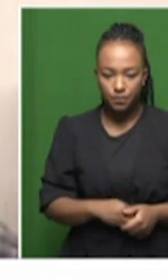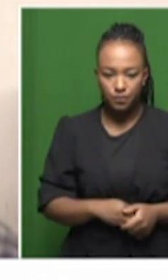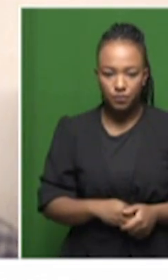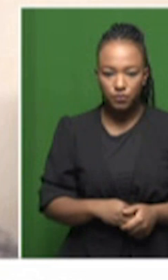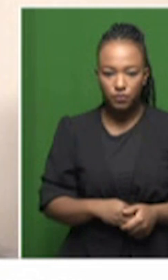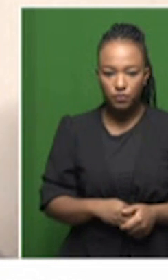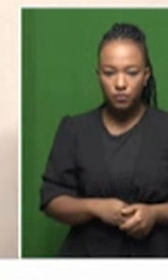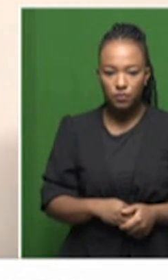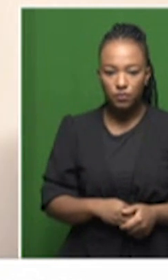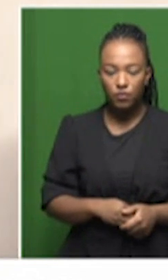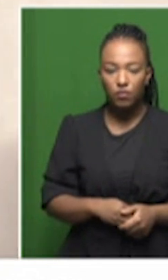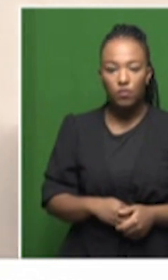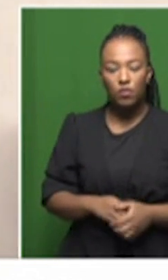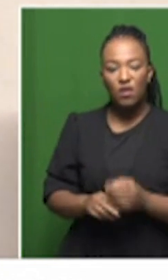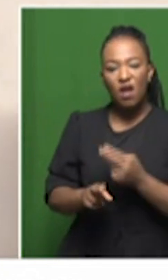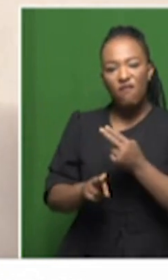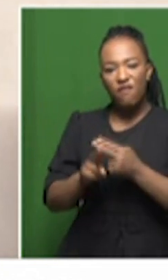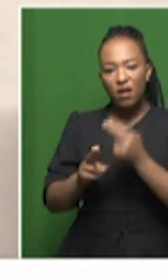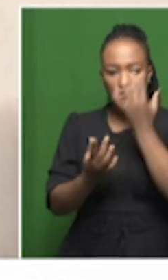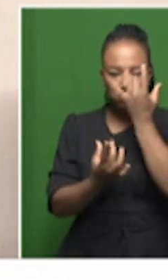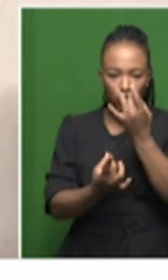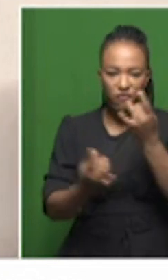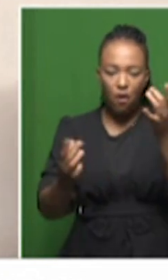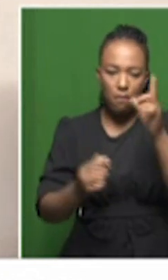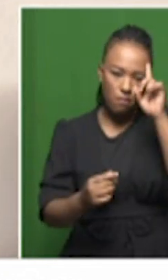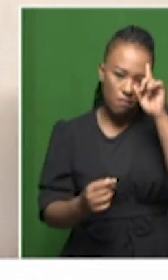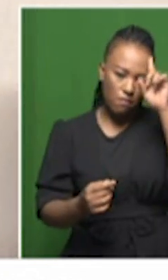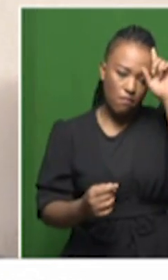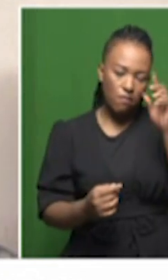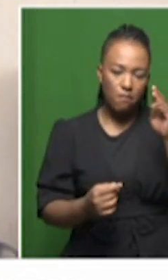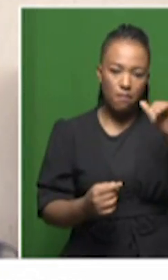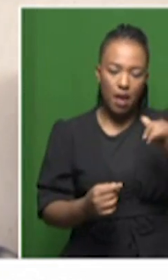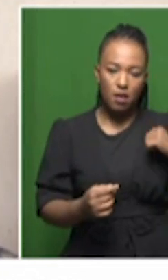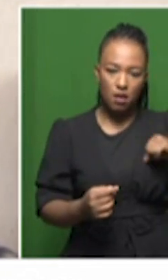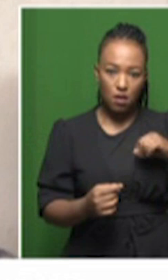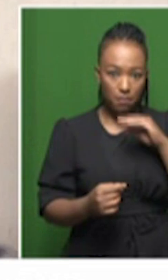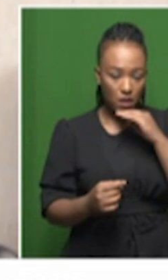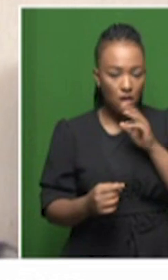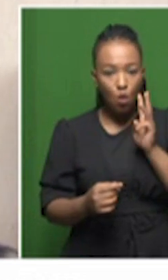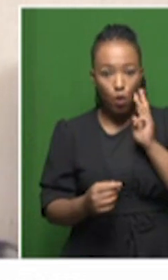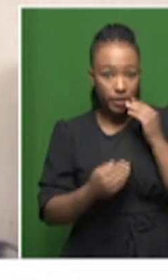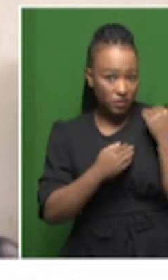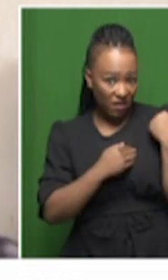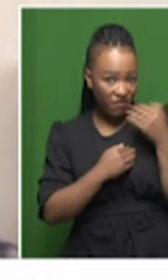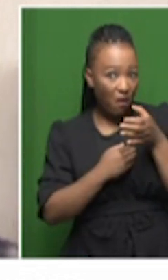word, Mr. Tsatsire, to the residents of Nelson Mandela Bay Metro, is the water safe to drink right